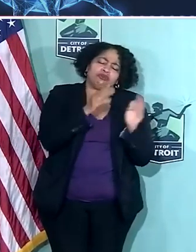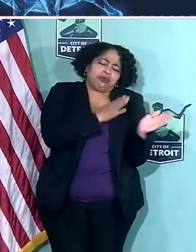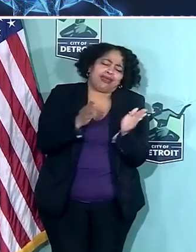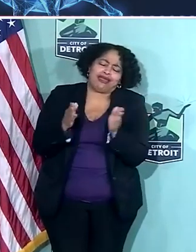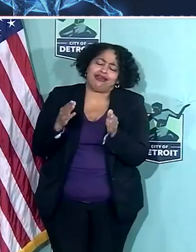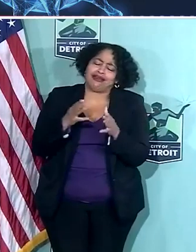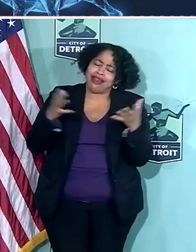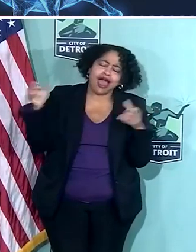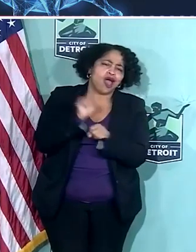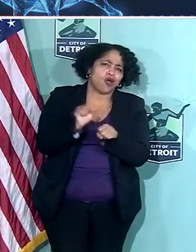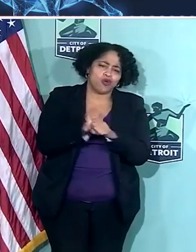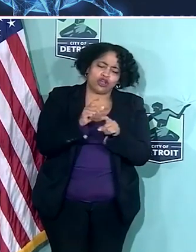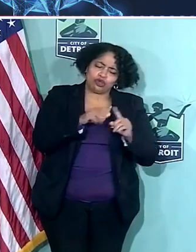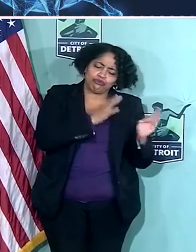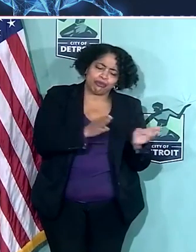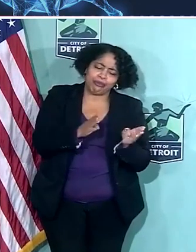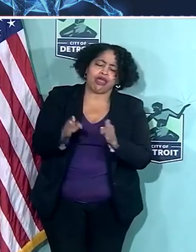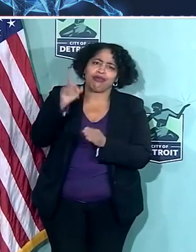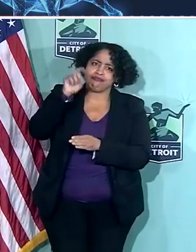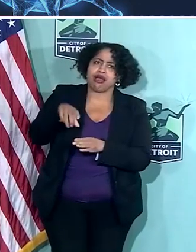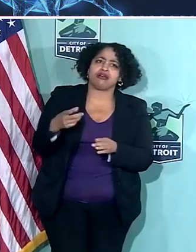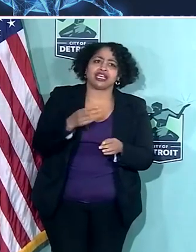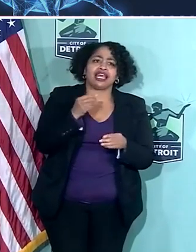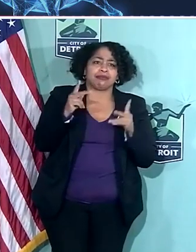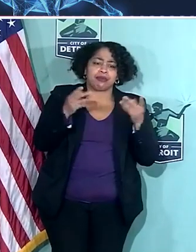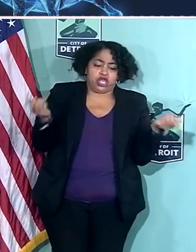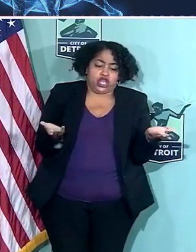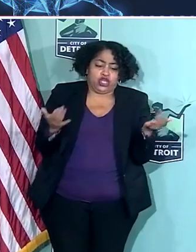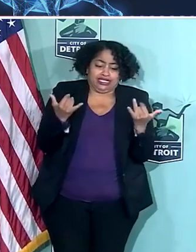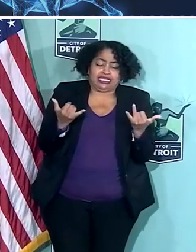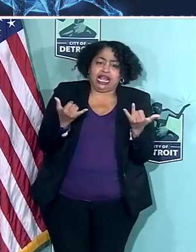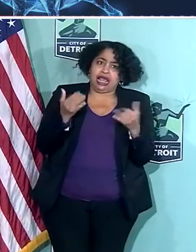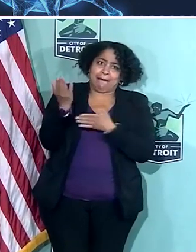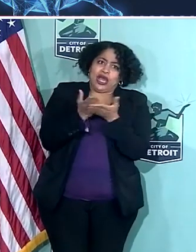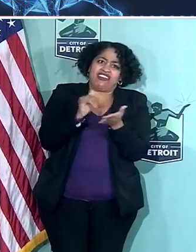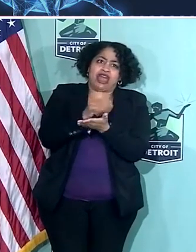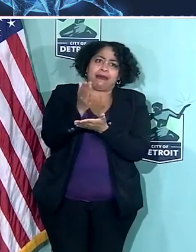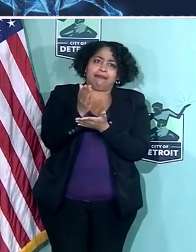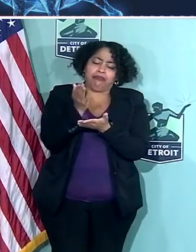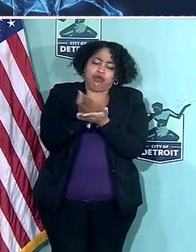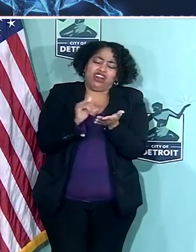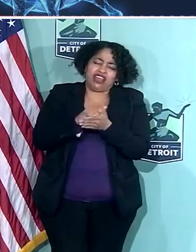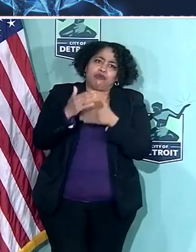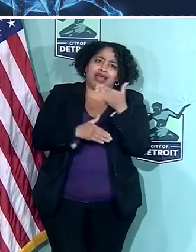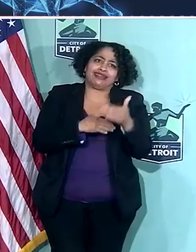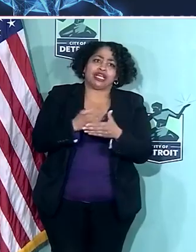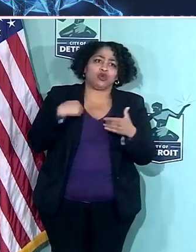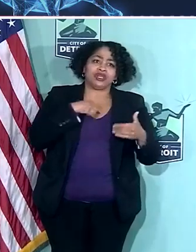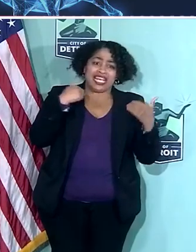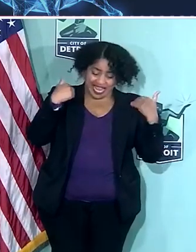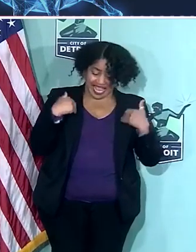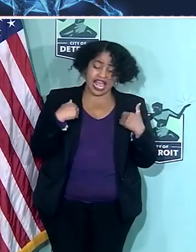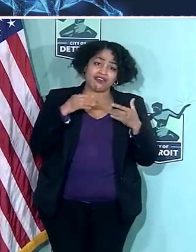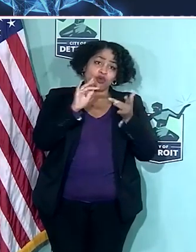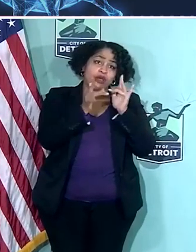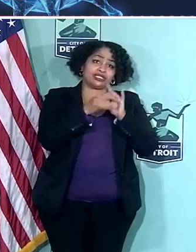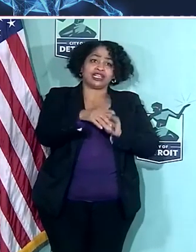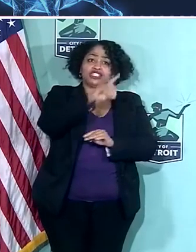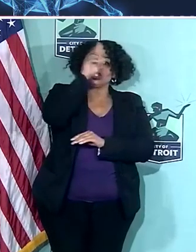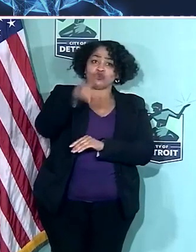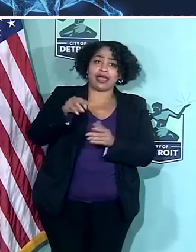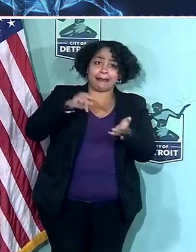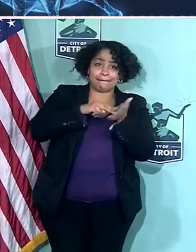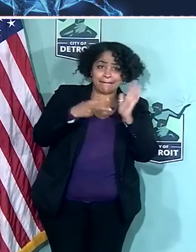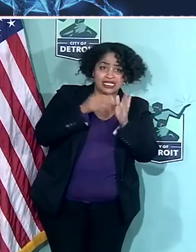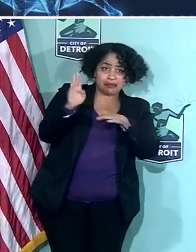today are a big part of that. So we now have a website called DetroitMeansBusiness.org. If